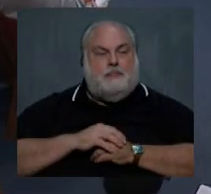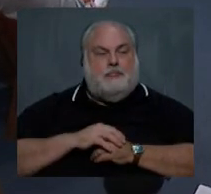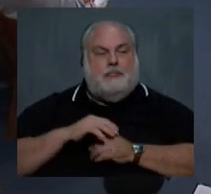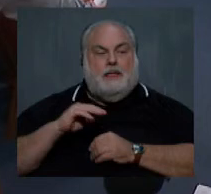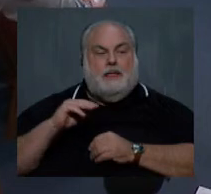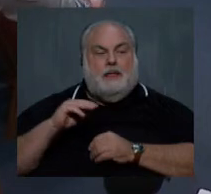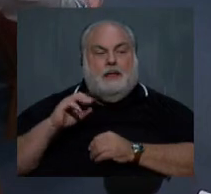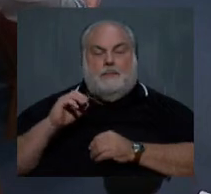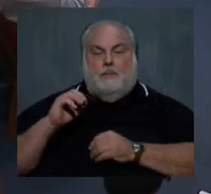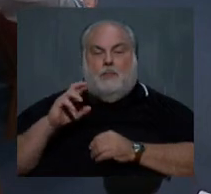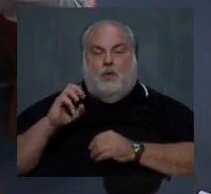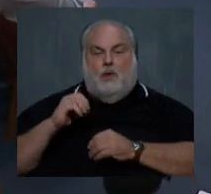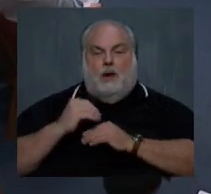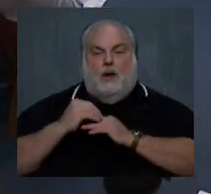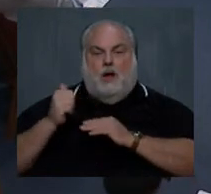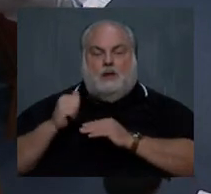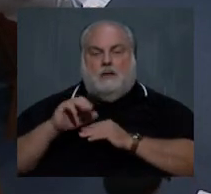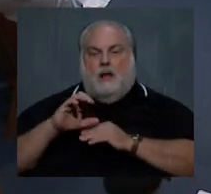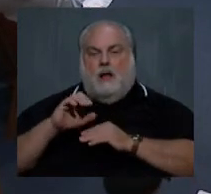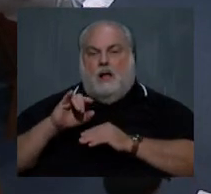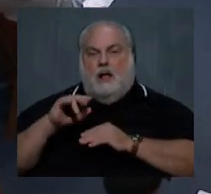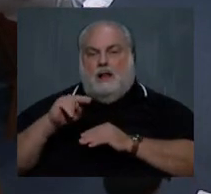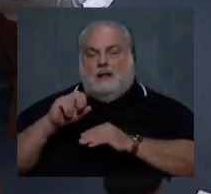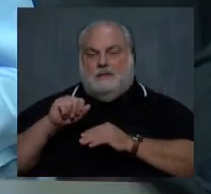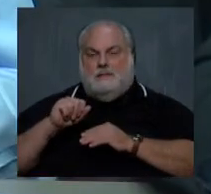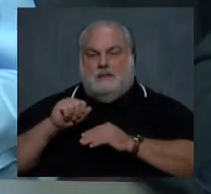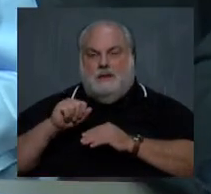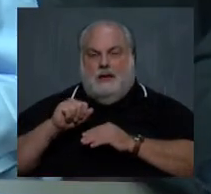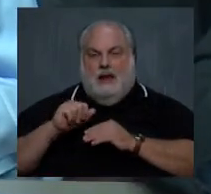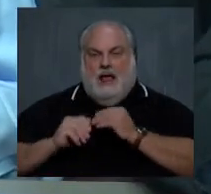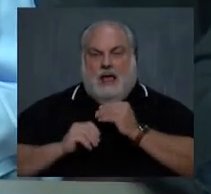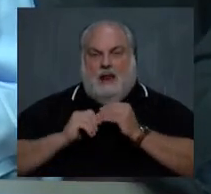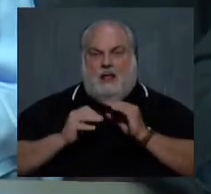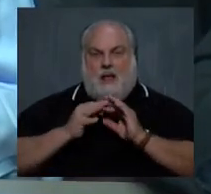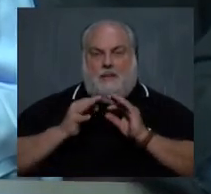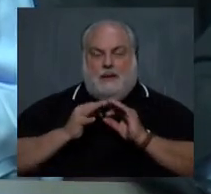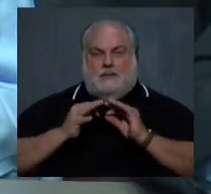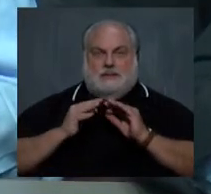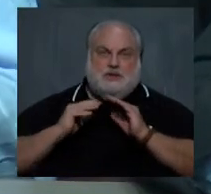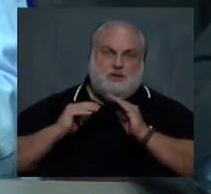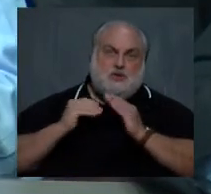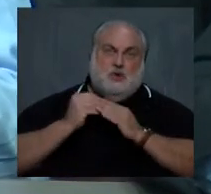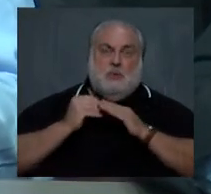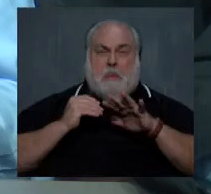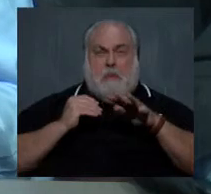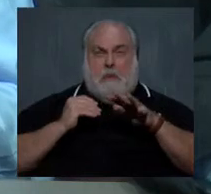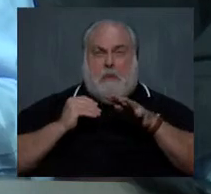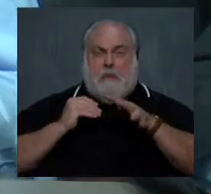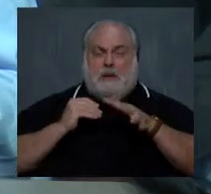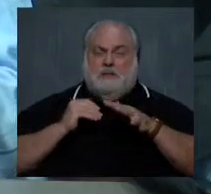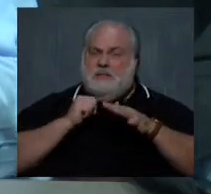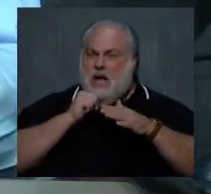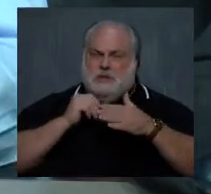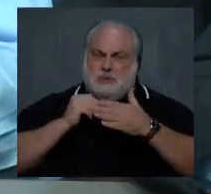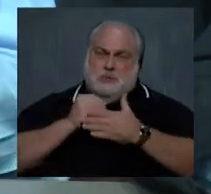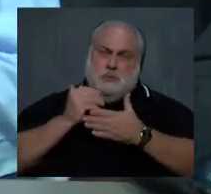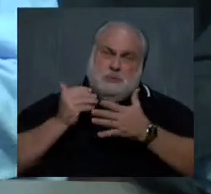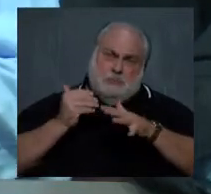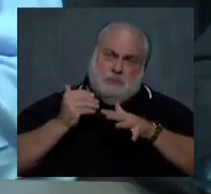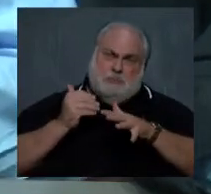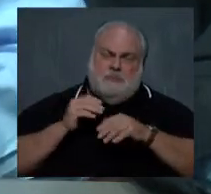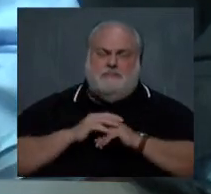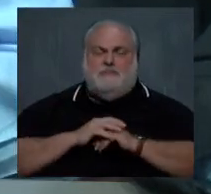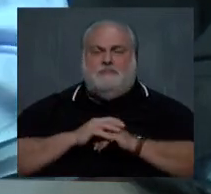Yeah, as Mr. Collins comes forward, this is a new, well, I don't know how new it is, but